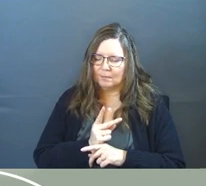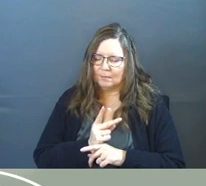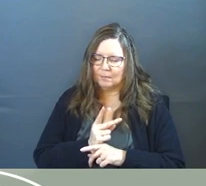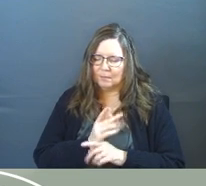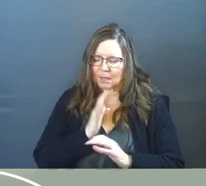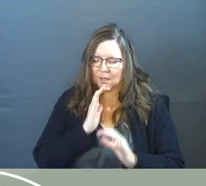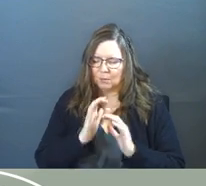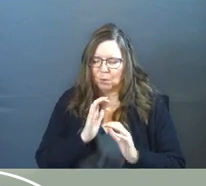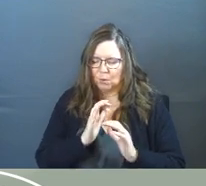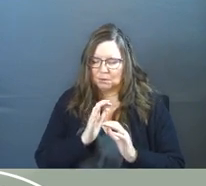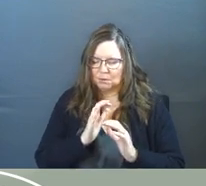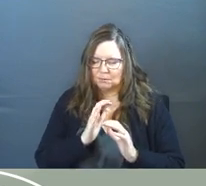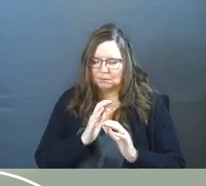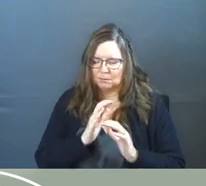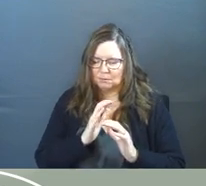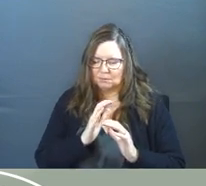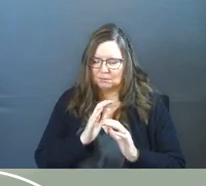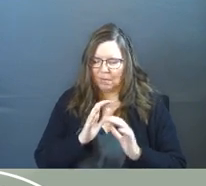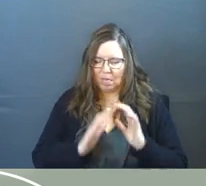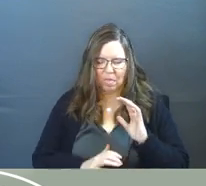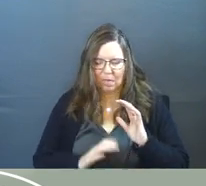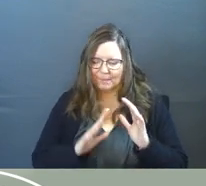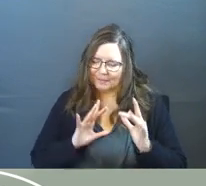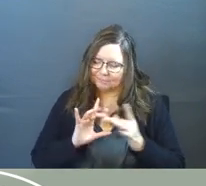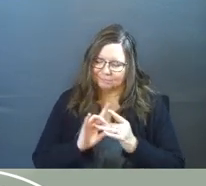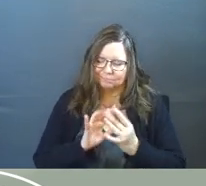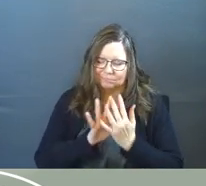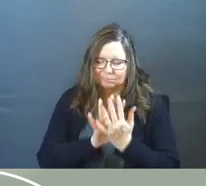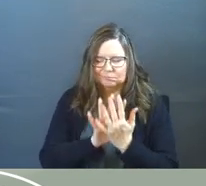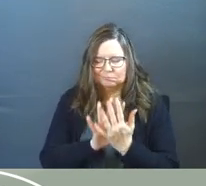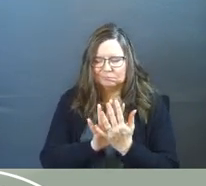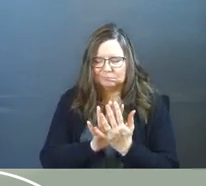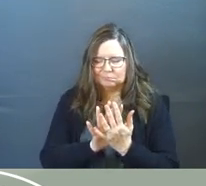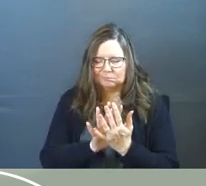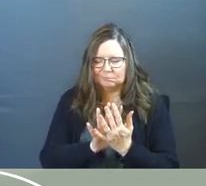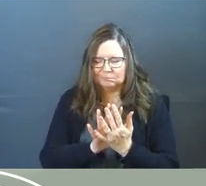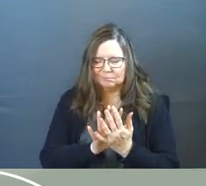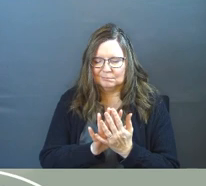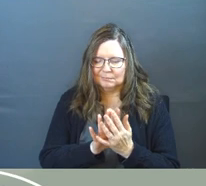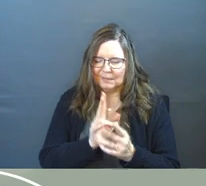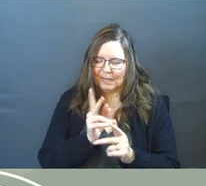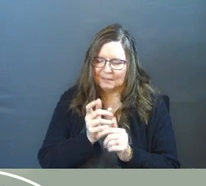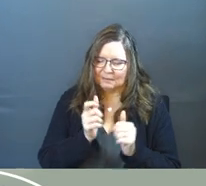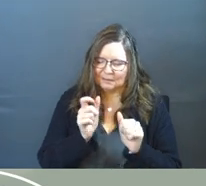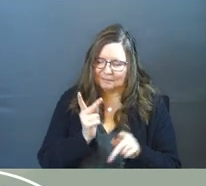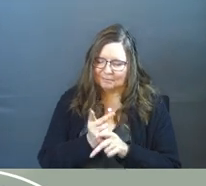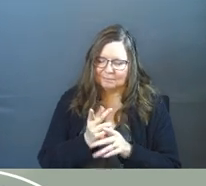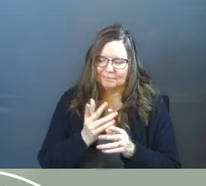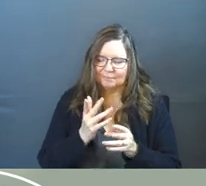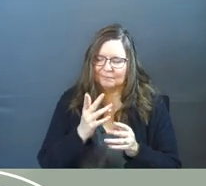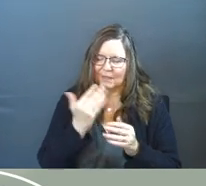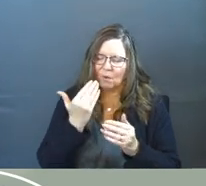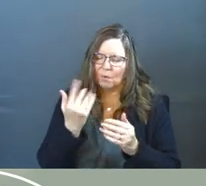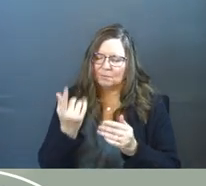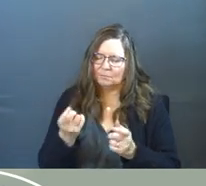our communication getting messy. Let's keep it from getting messy to begin with. Thank you for always